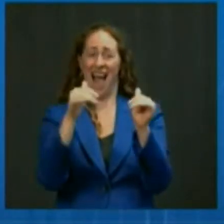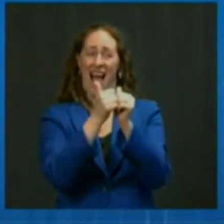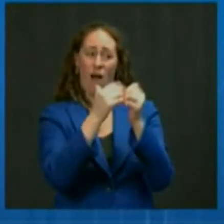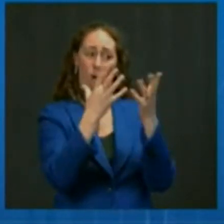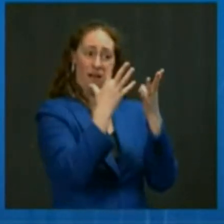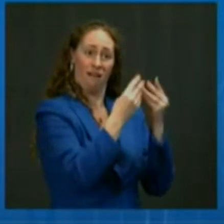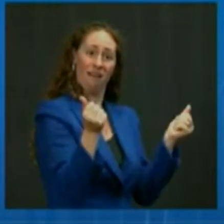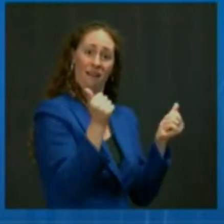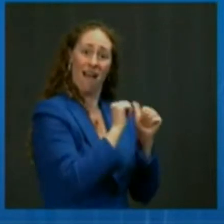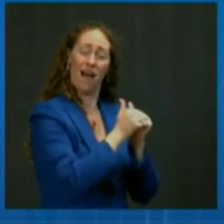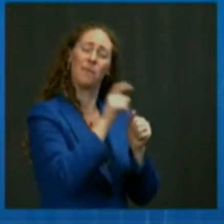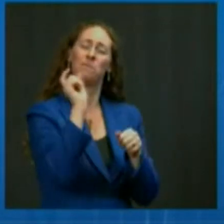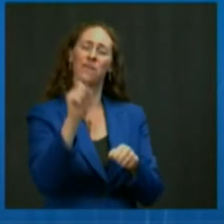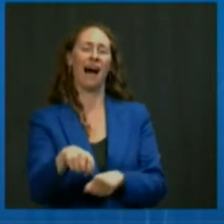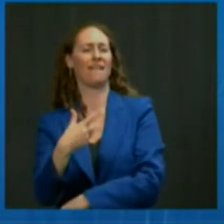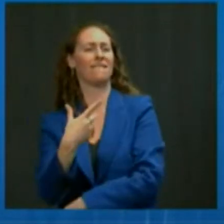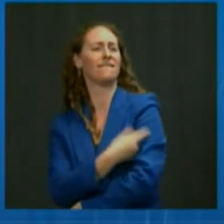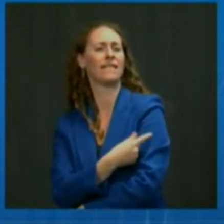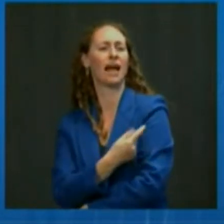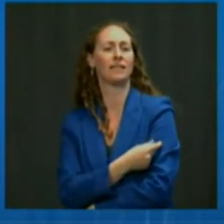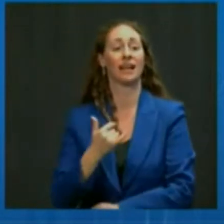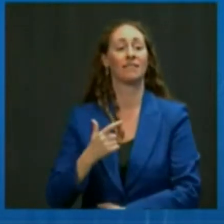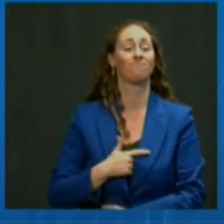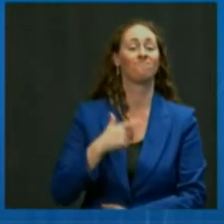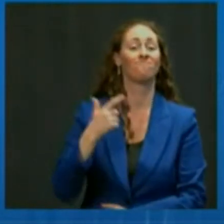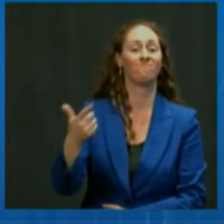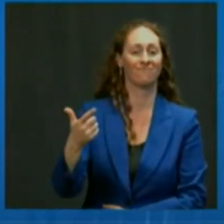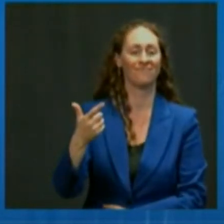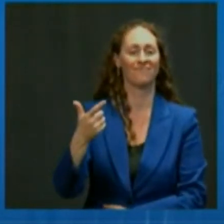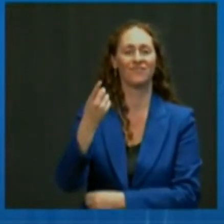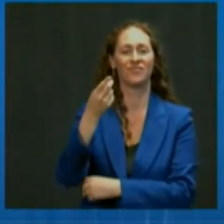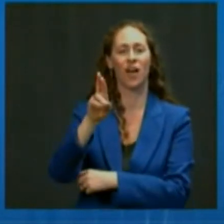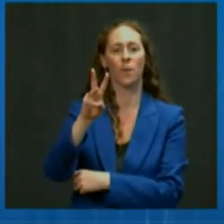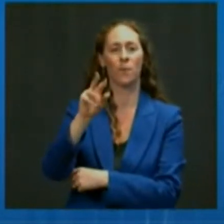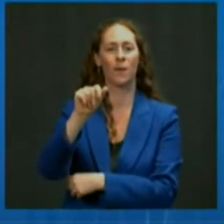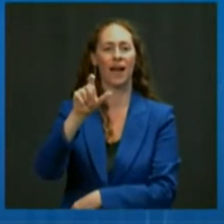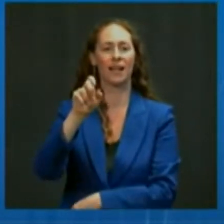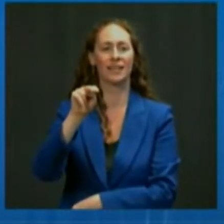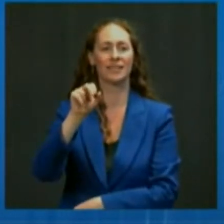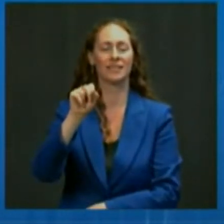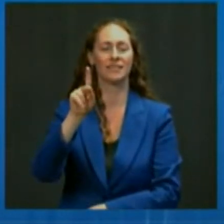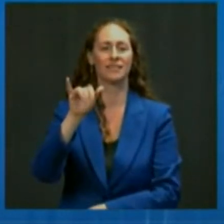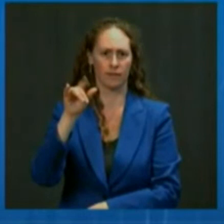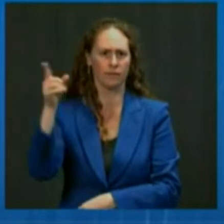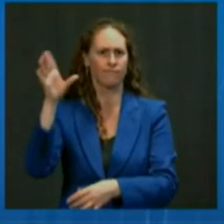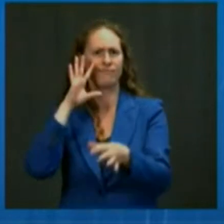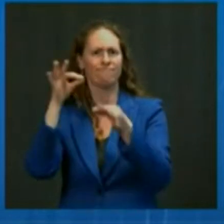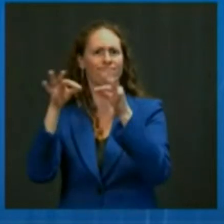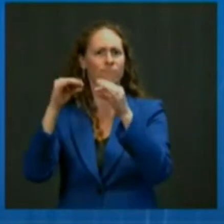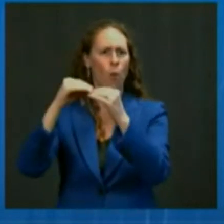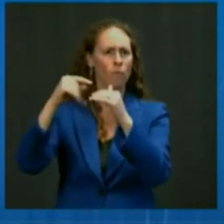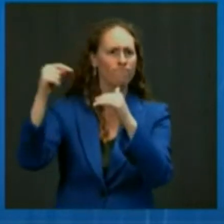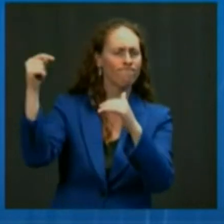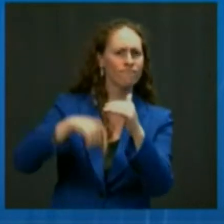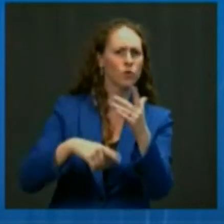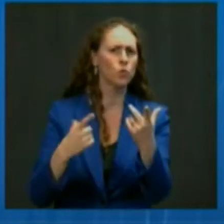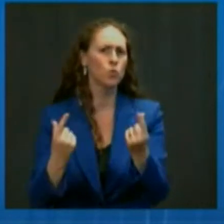Dr. Walensky, who will walk us through some of the data that help inform our decision to take action now.